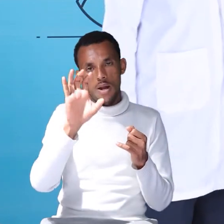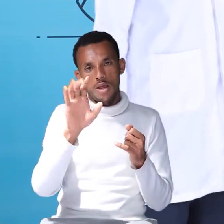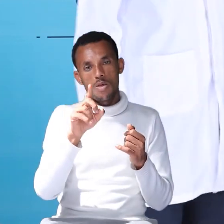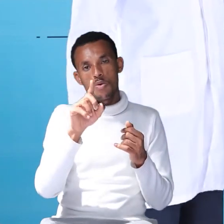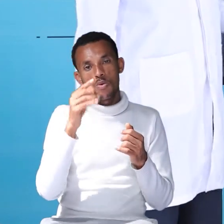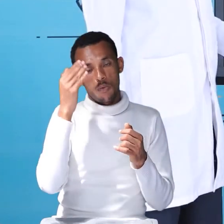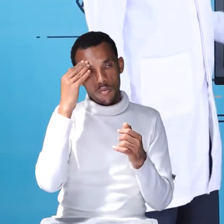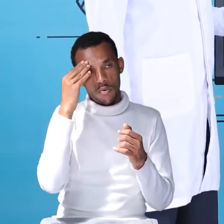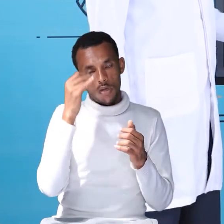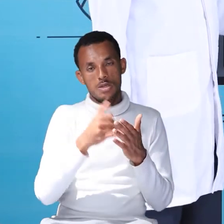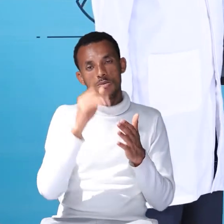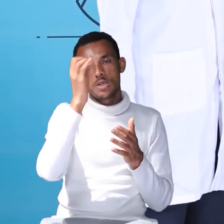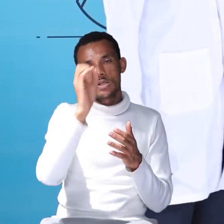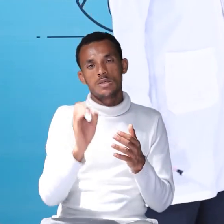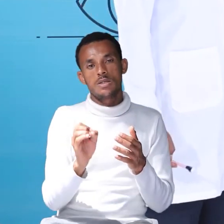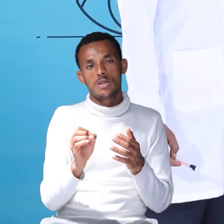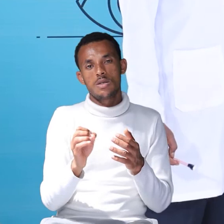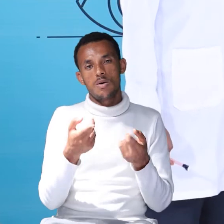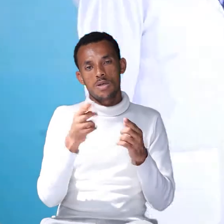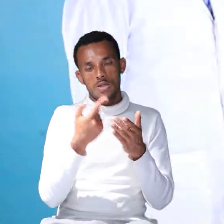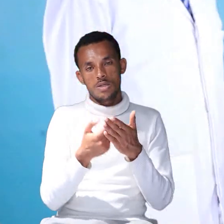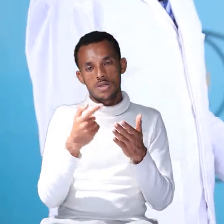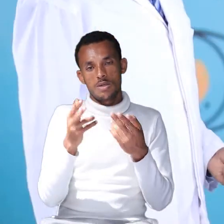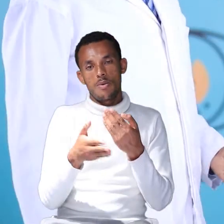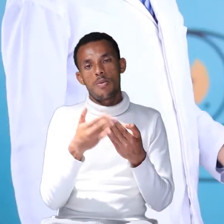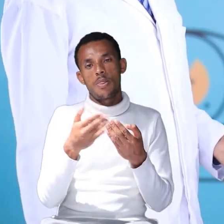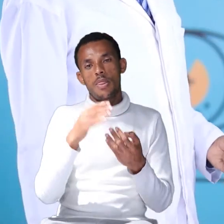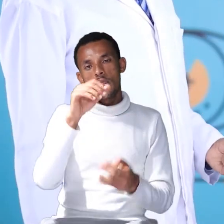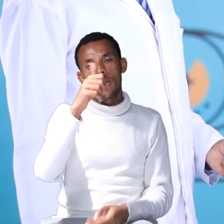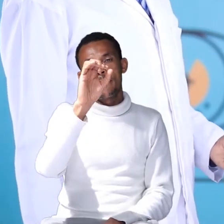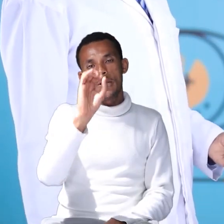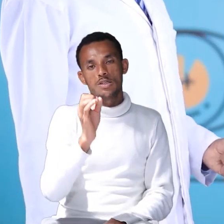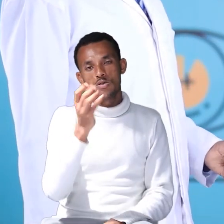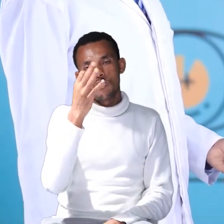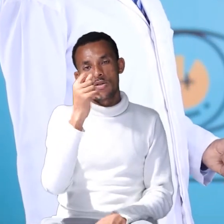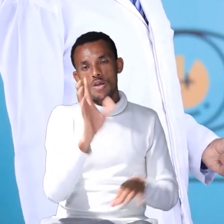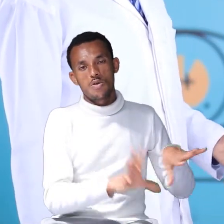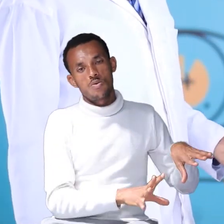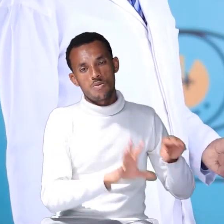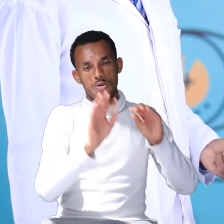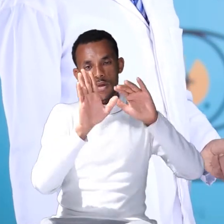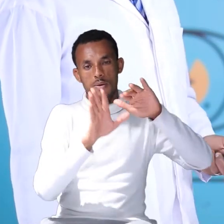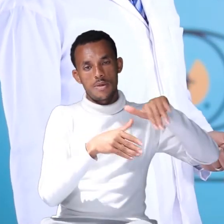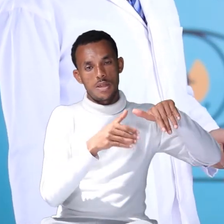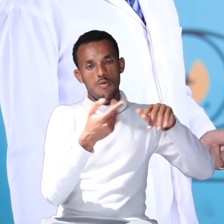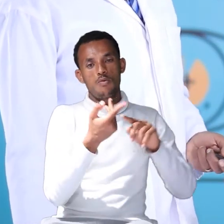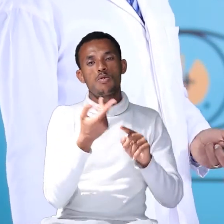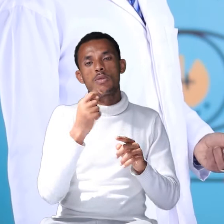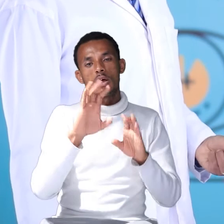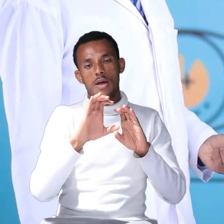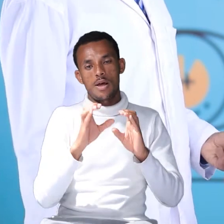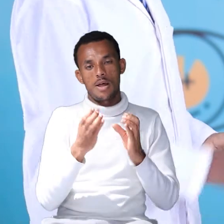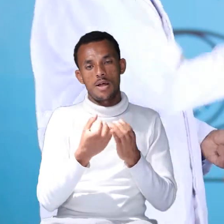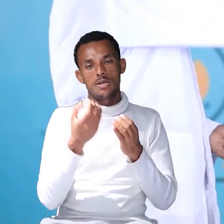have defined before, it is percent. So when this one is simplified, 10% of the students were absent in